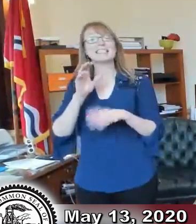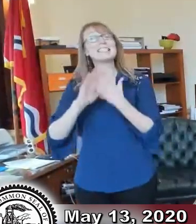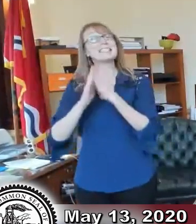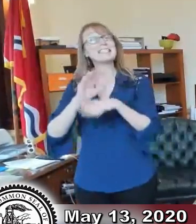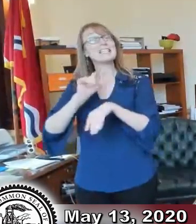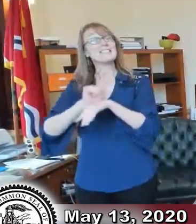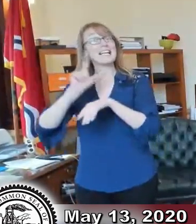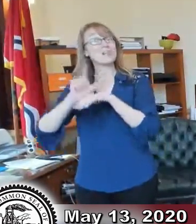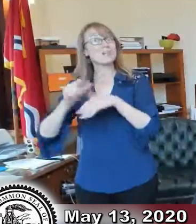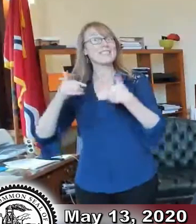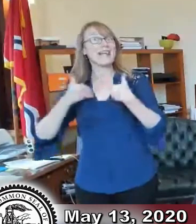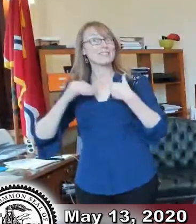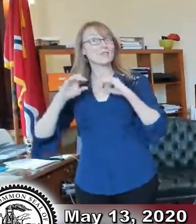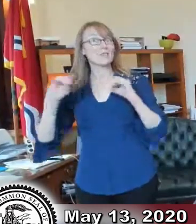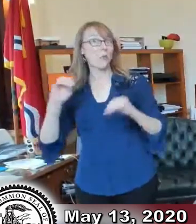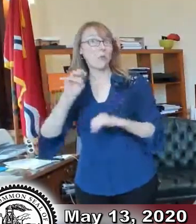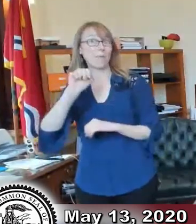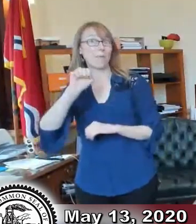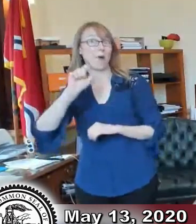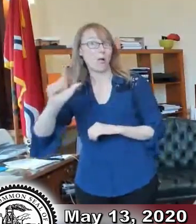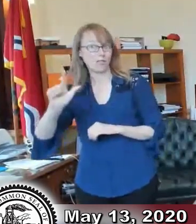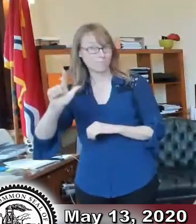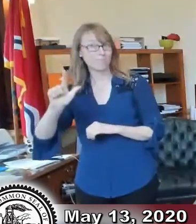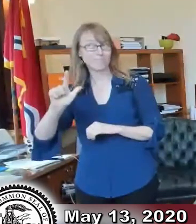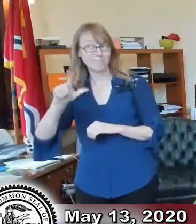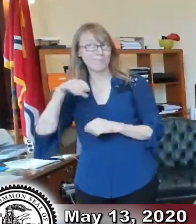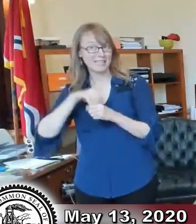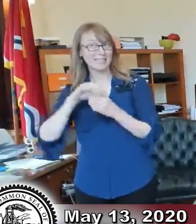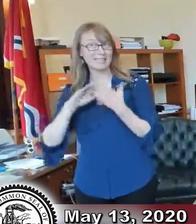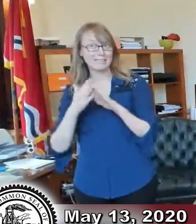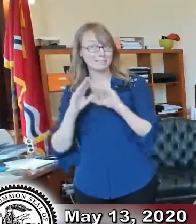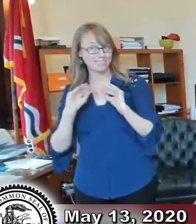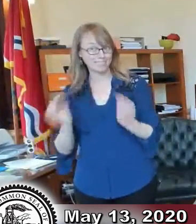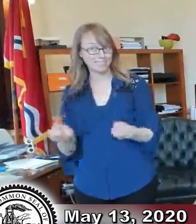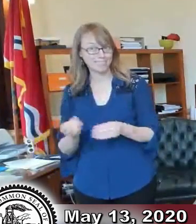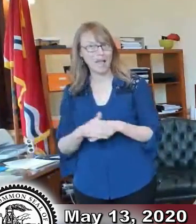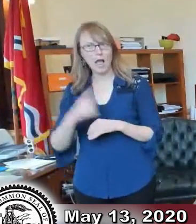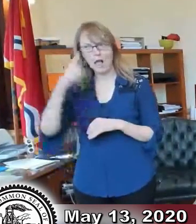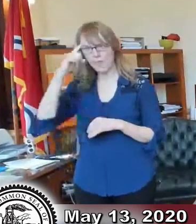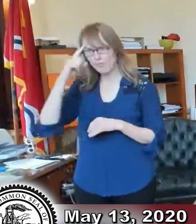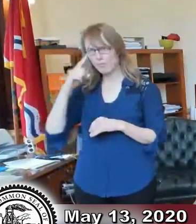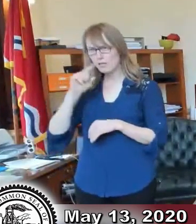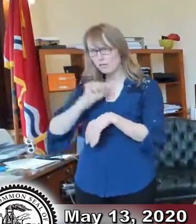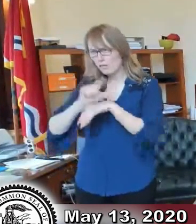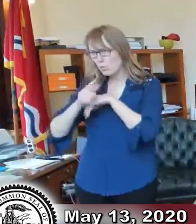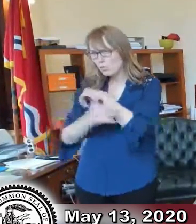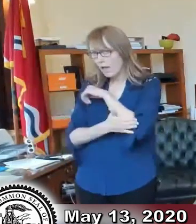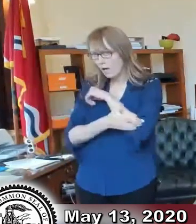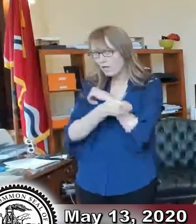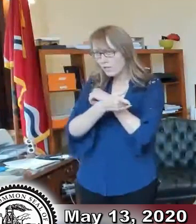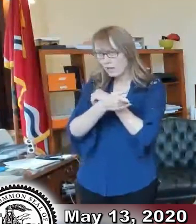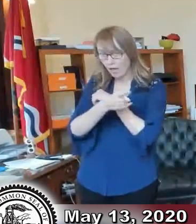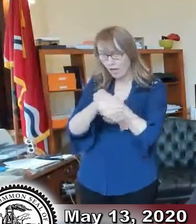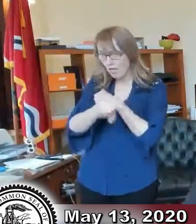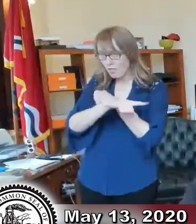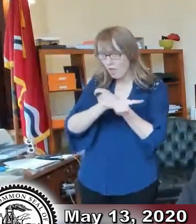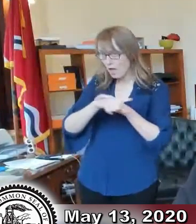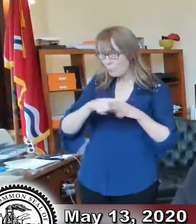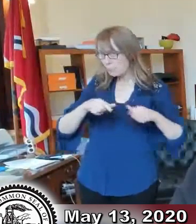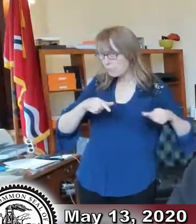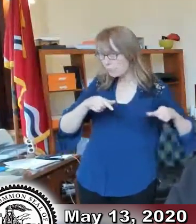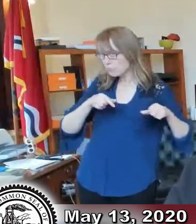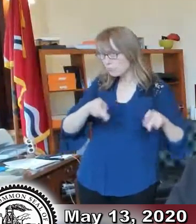we have to answer. I do believe that St. Louis County is allowing malls to open. That's what it says